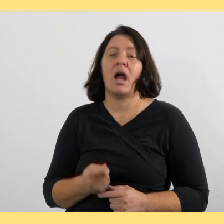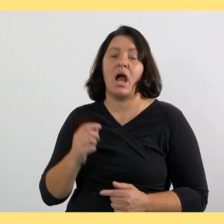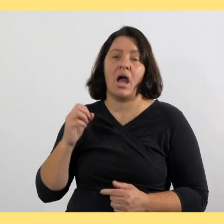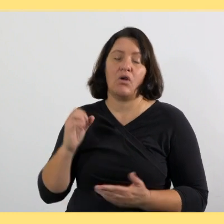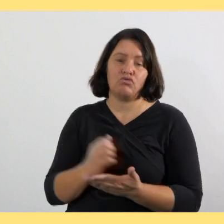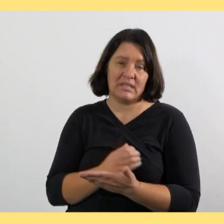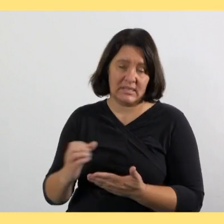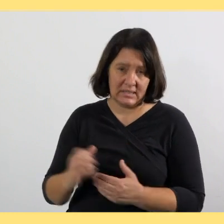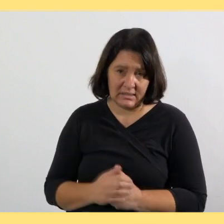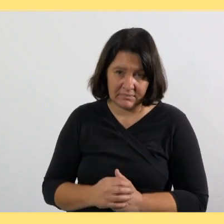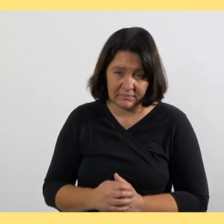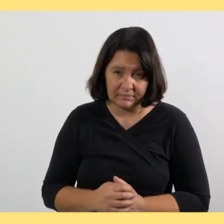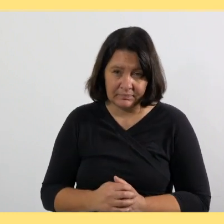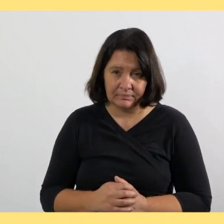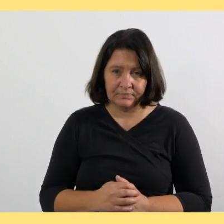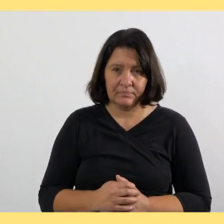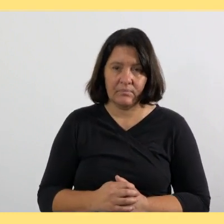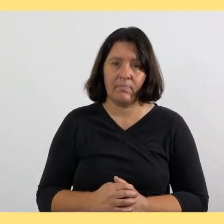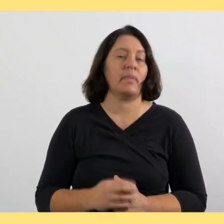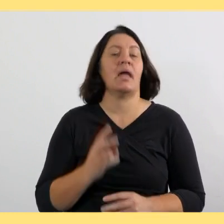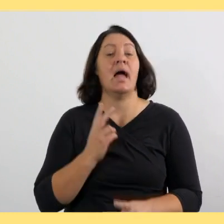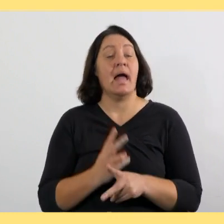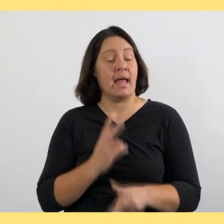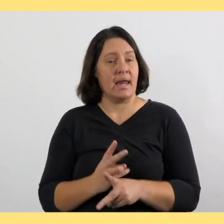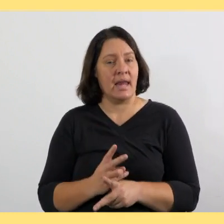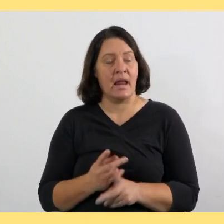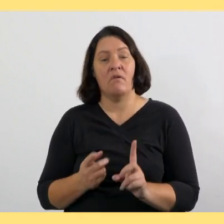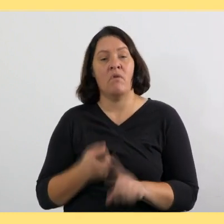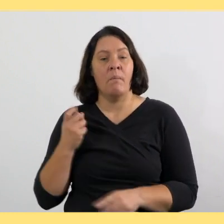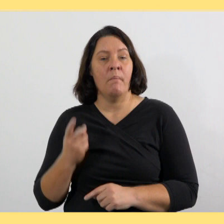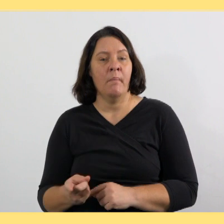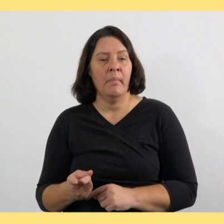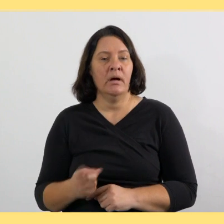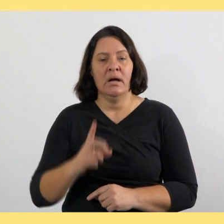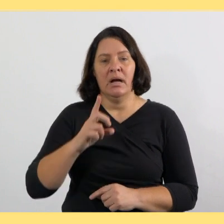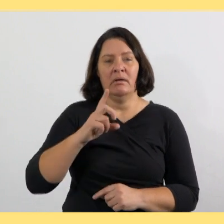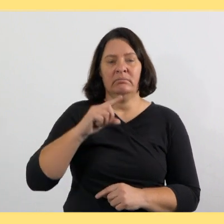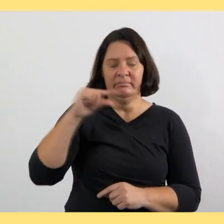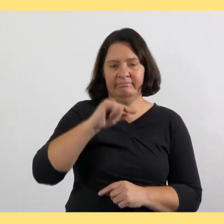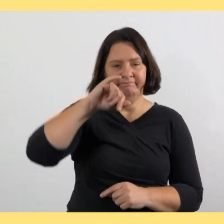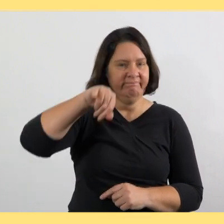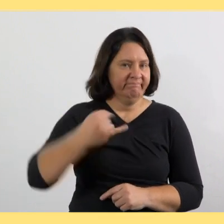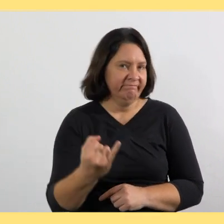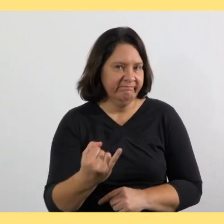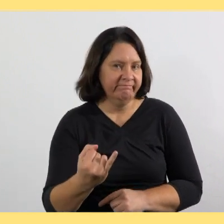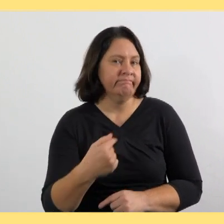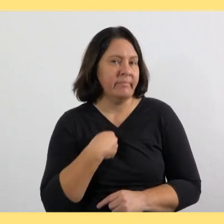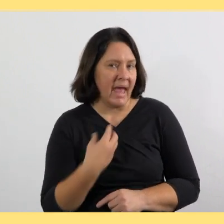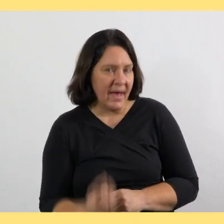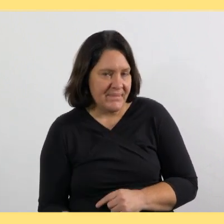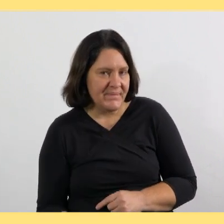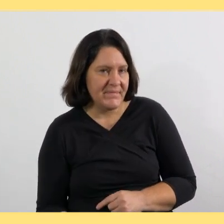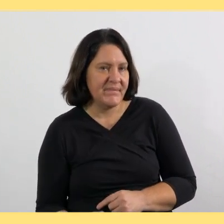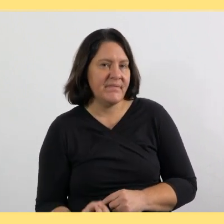credits. Journal credits. Again, this is from the GJ. And I